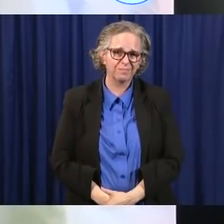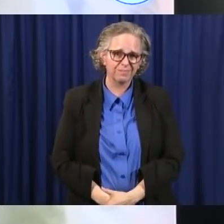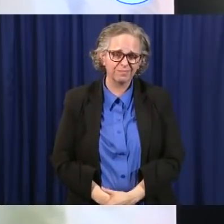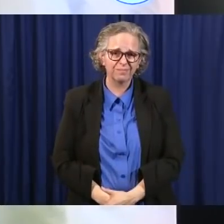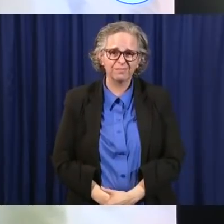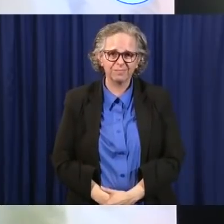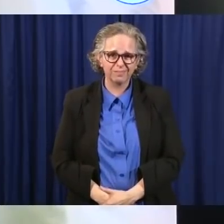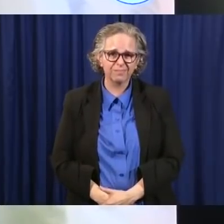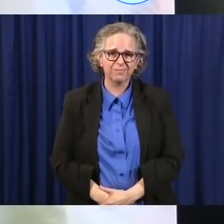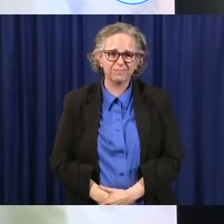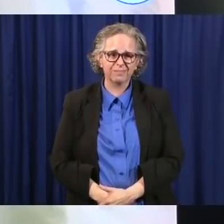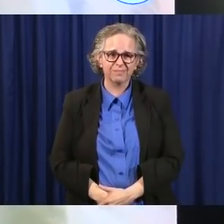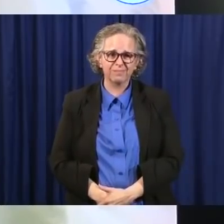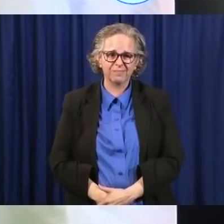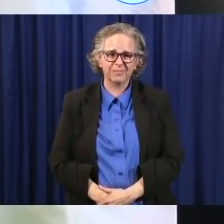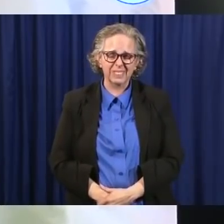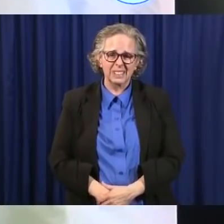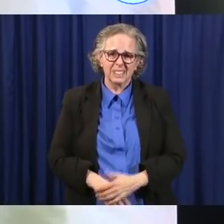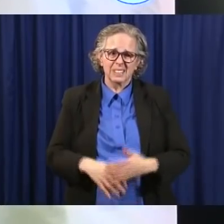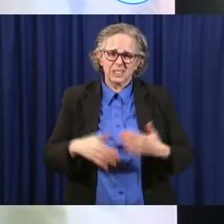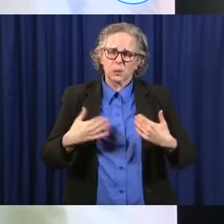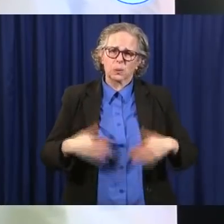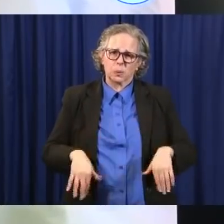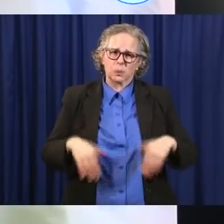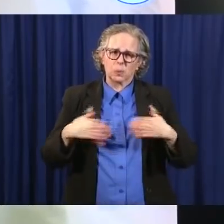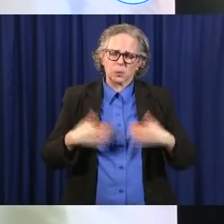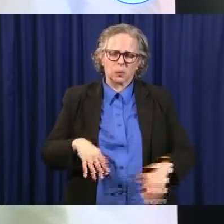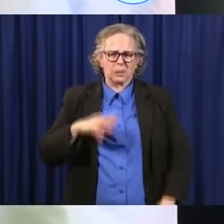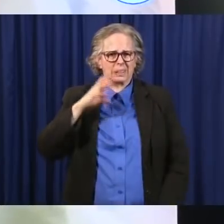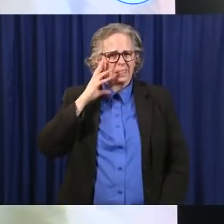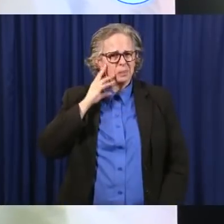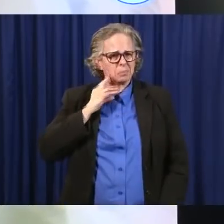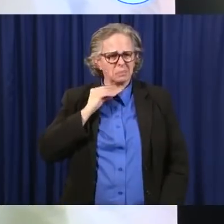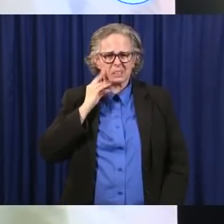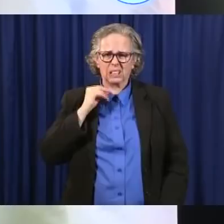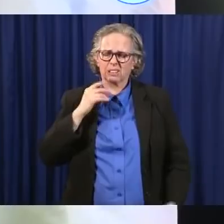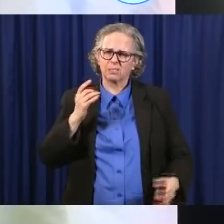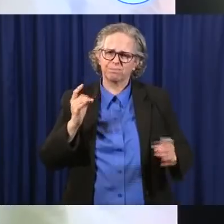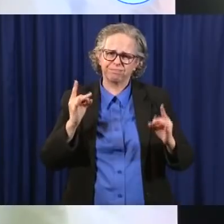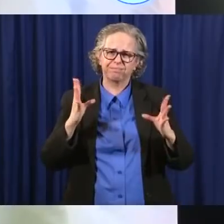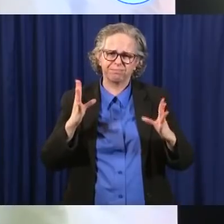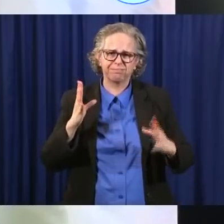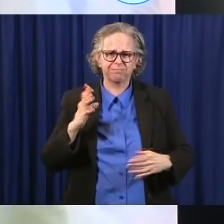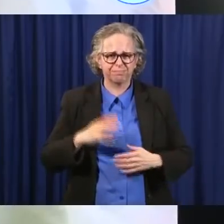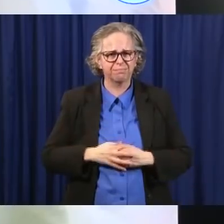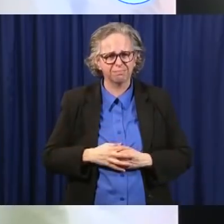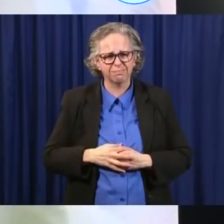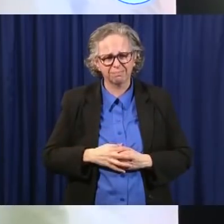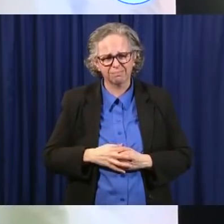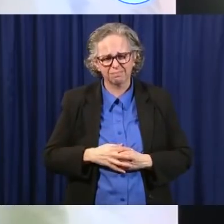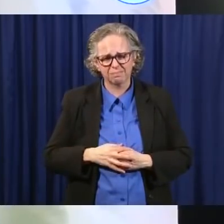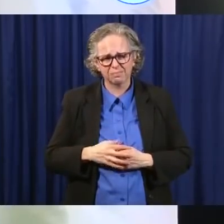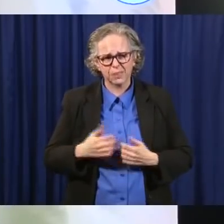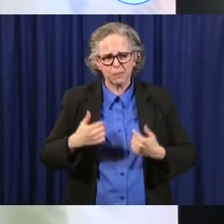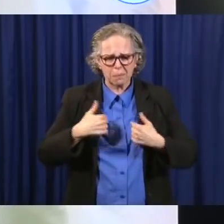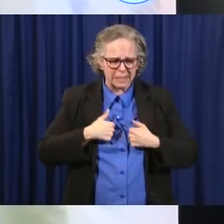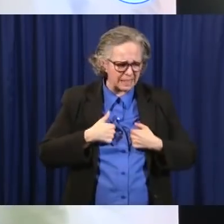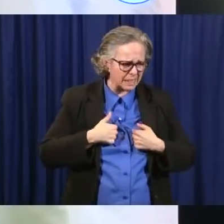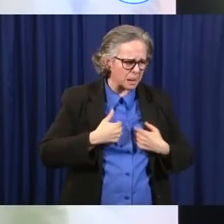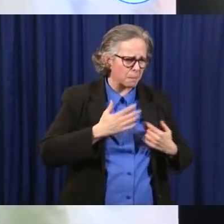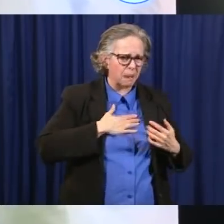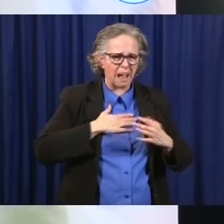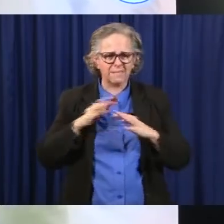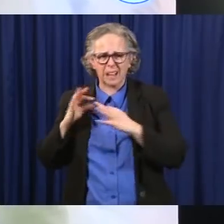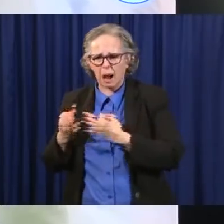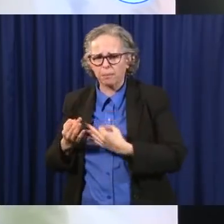it was quite the experience to go through with my family and my coworkers who were there for me. And Travis,